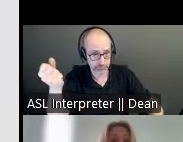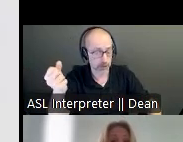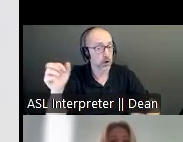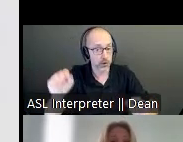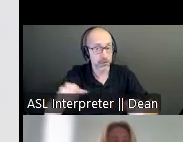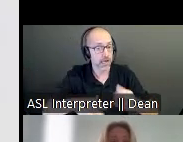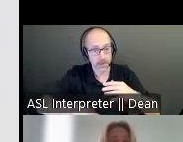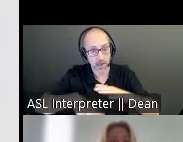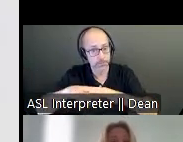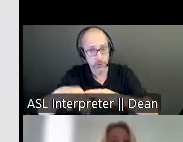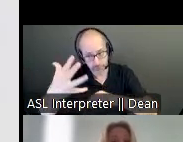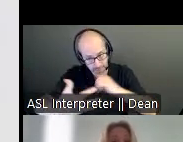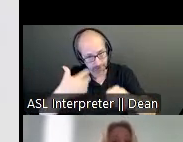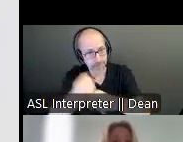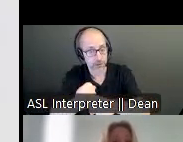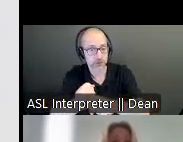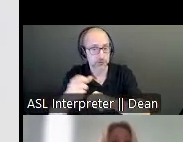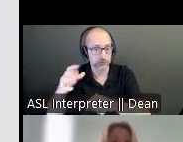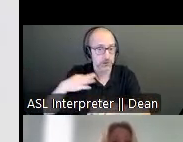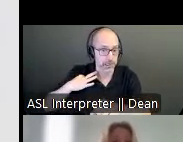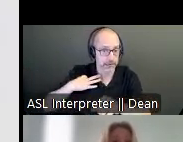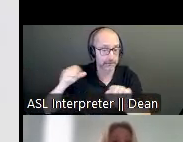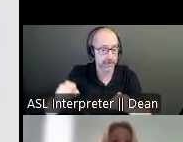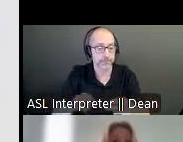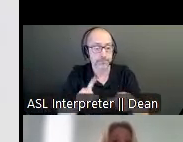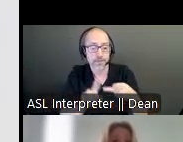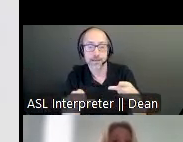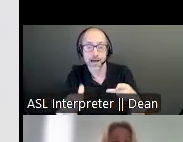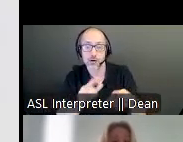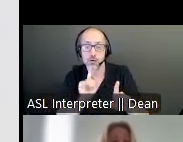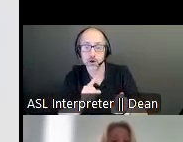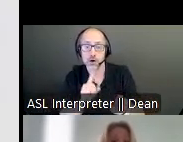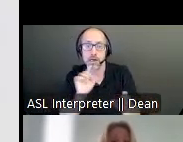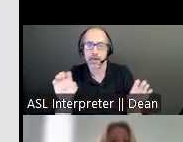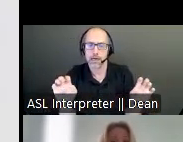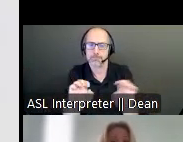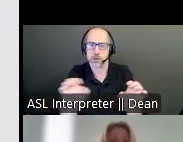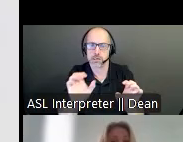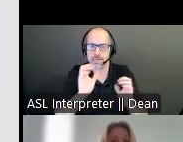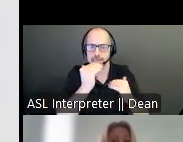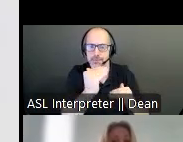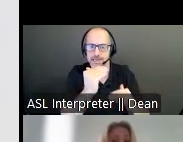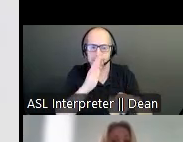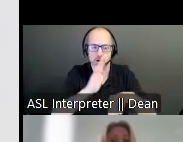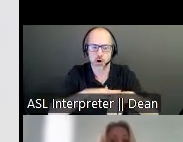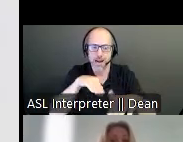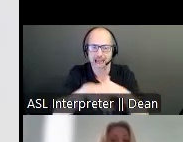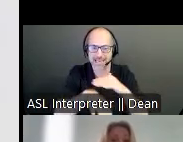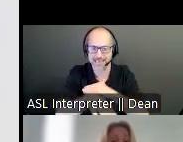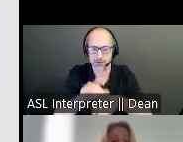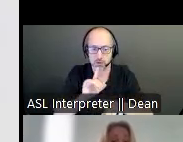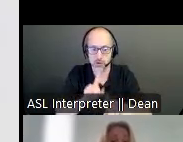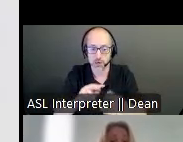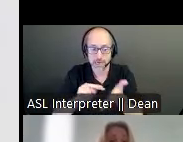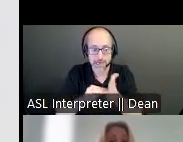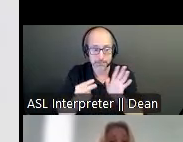up to 5 years. And this other order is interesting. So emergency limitation on access orders. This one sets rules for